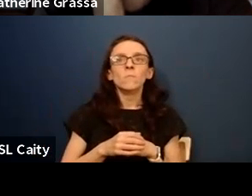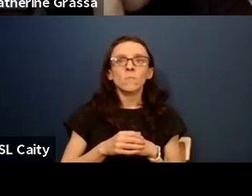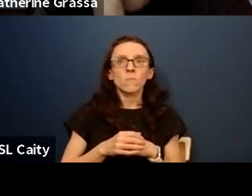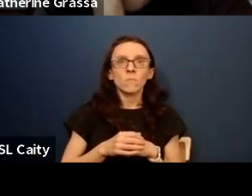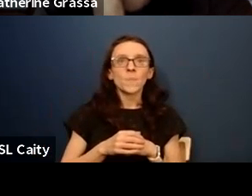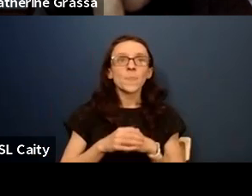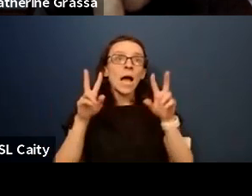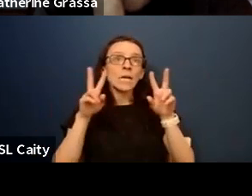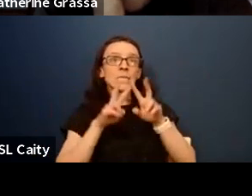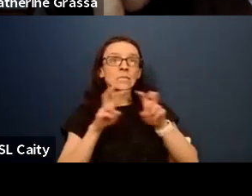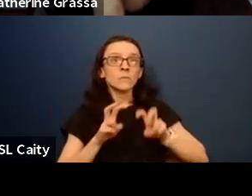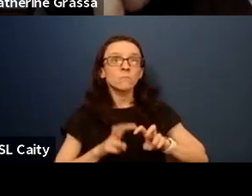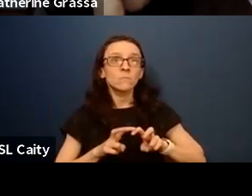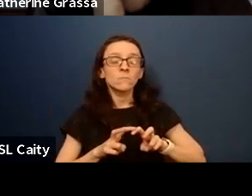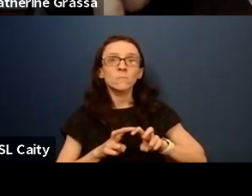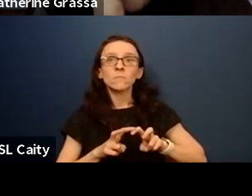assessment.